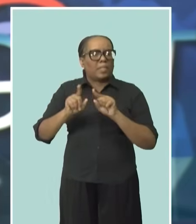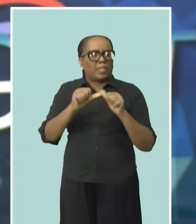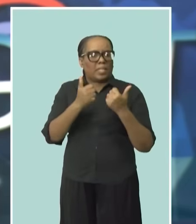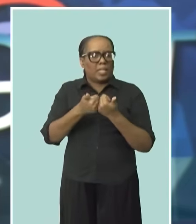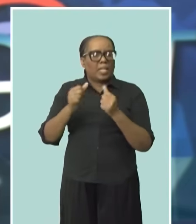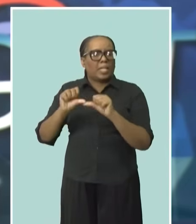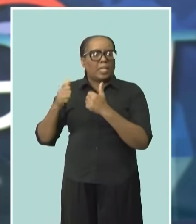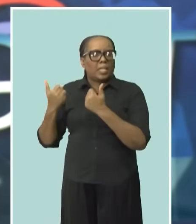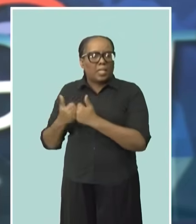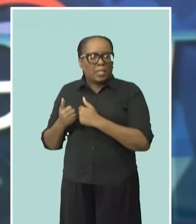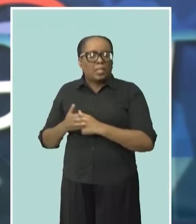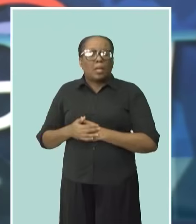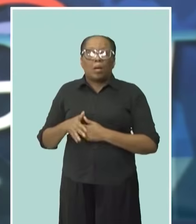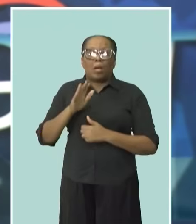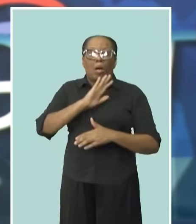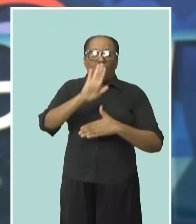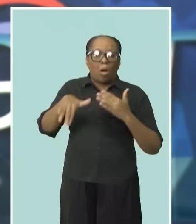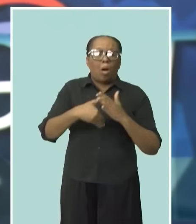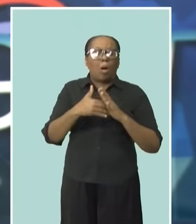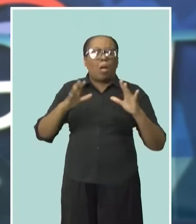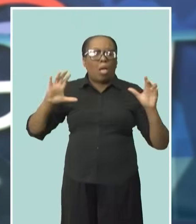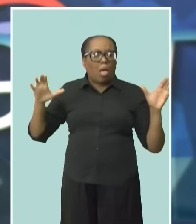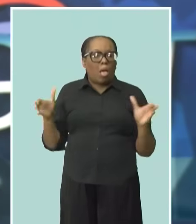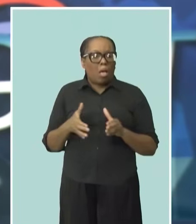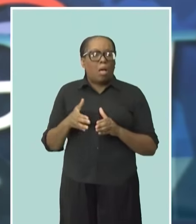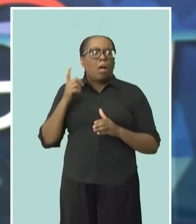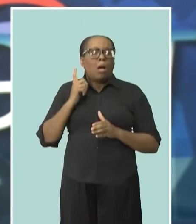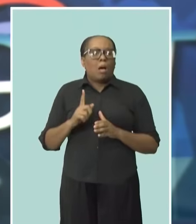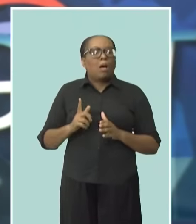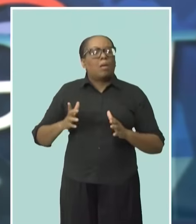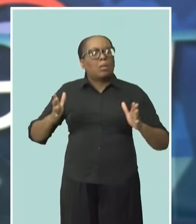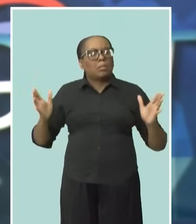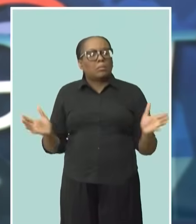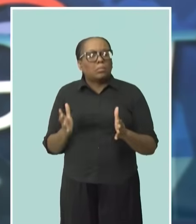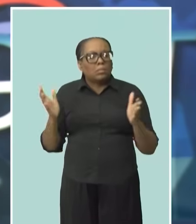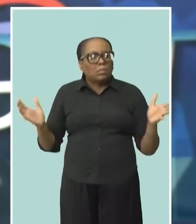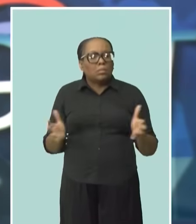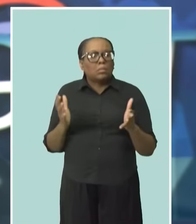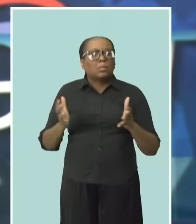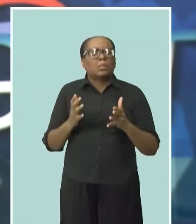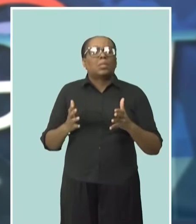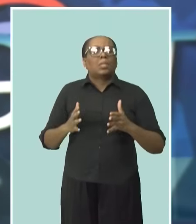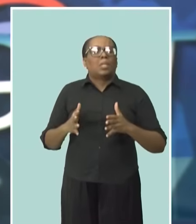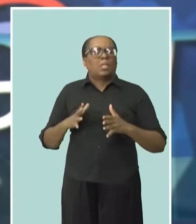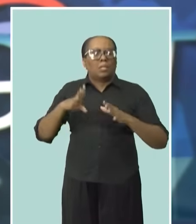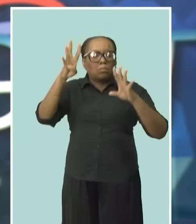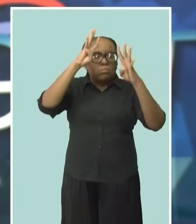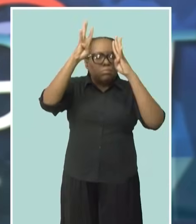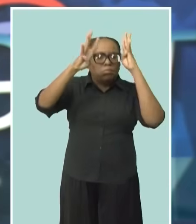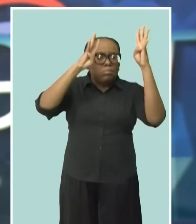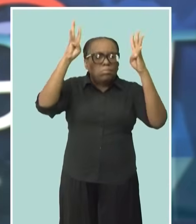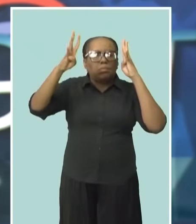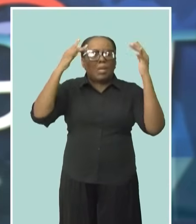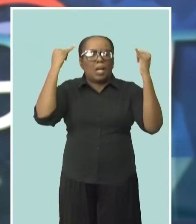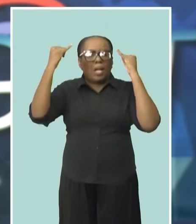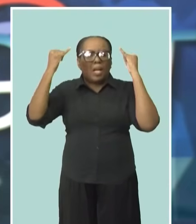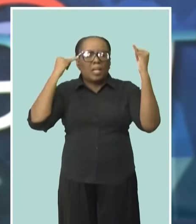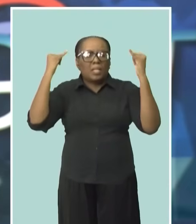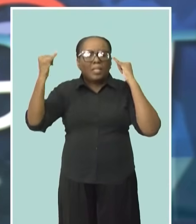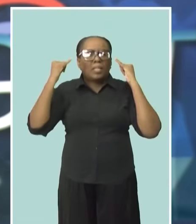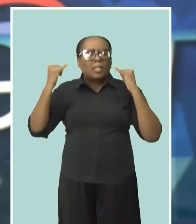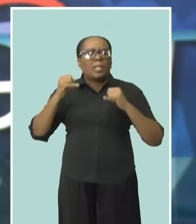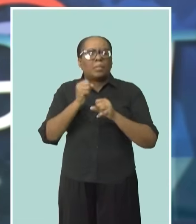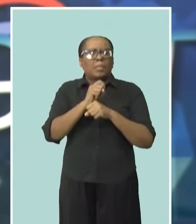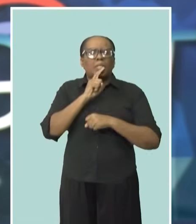Smart, Green, Connected, a call to action for the region to embrace innovation, sustainability,